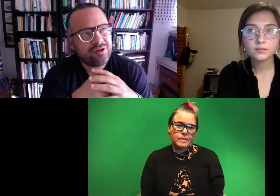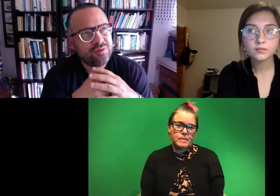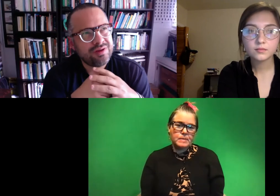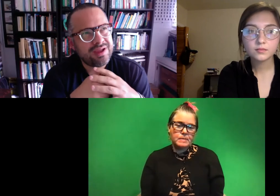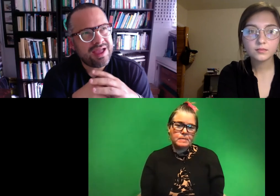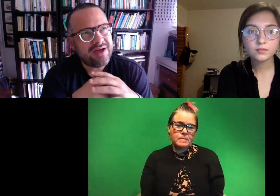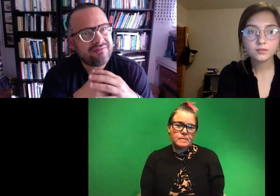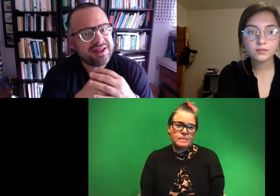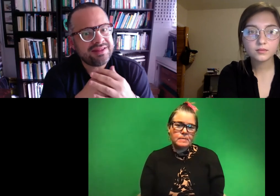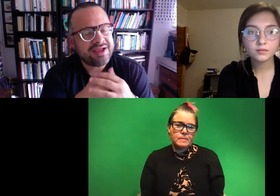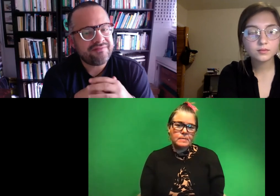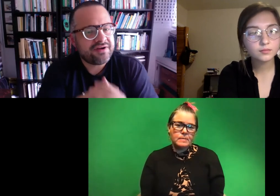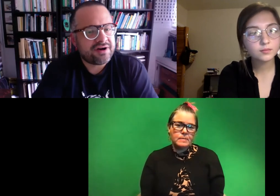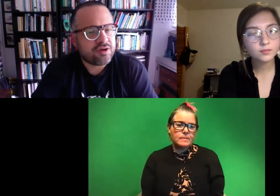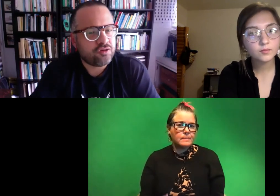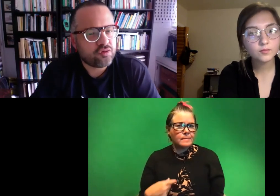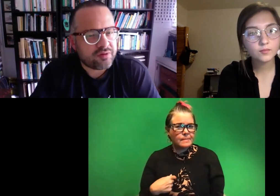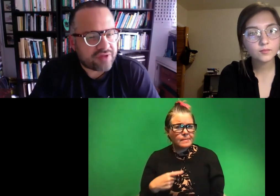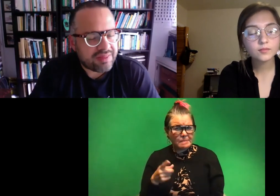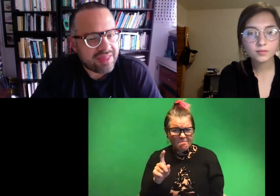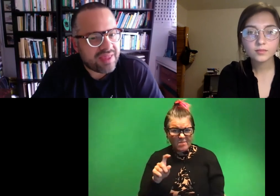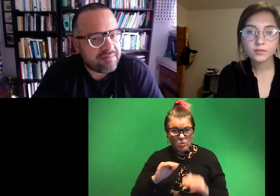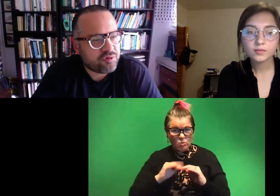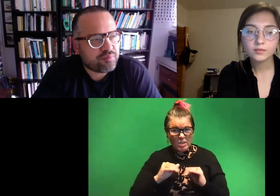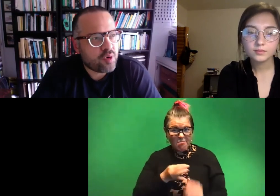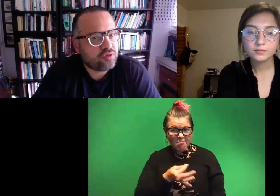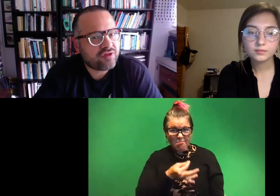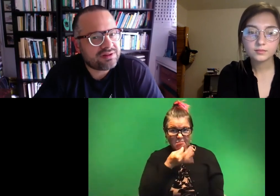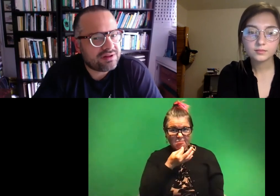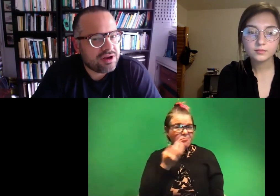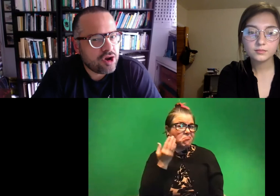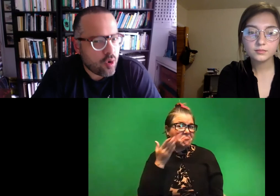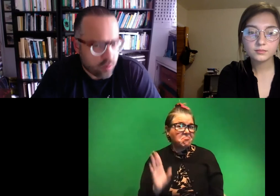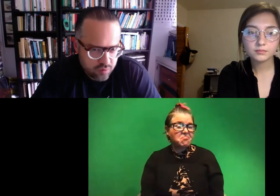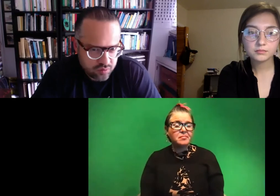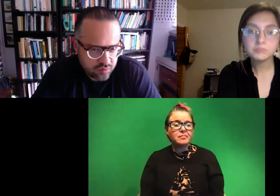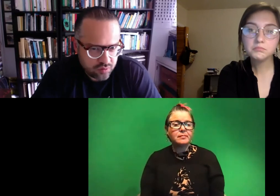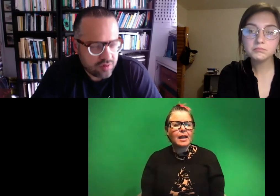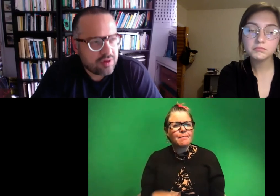I don't have any idea if there are good swimmers. I suppose that no.